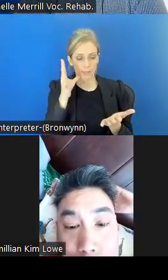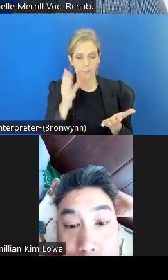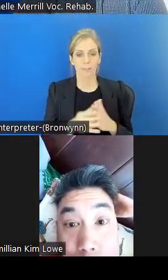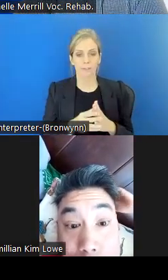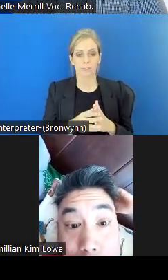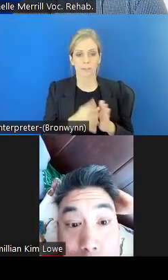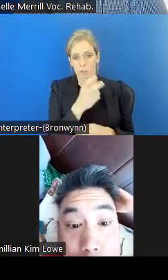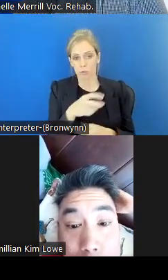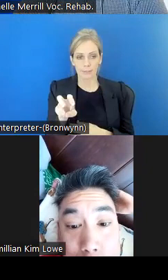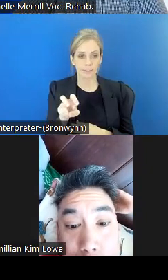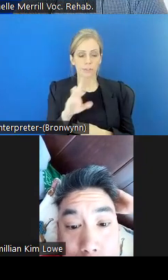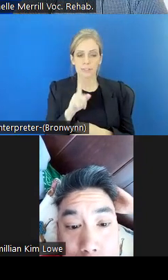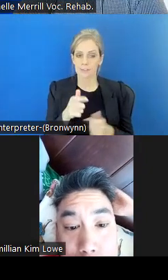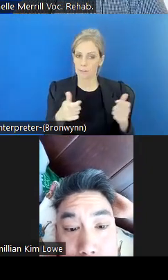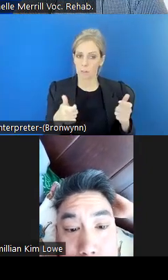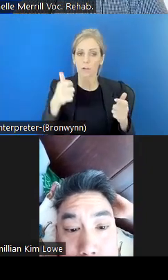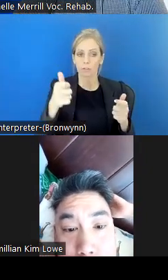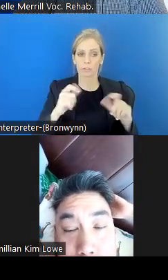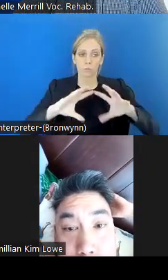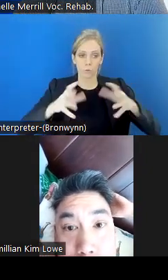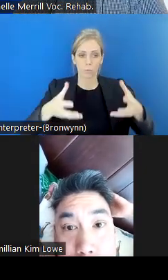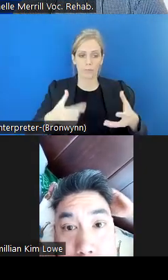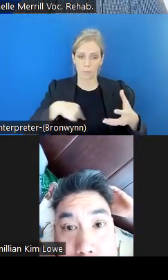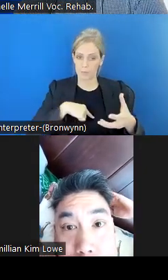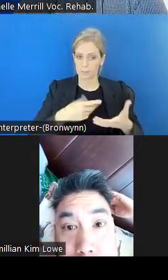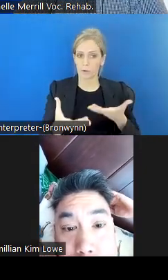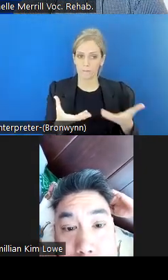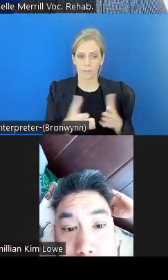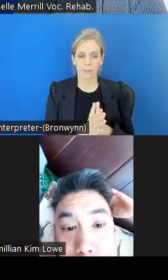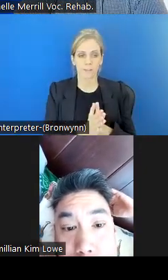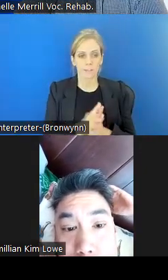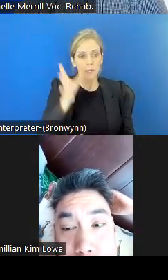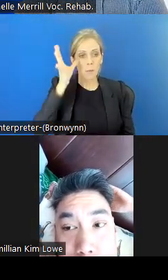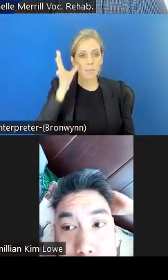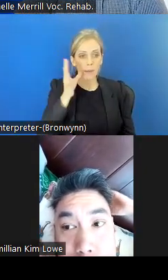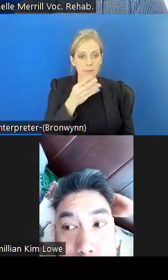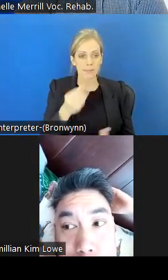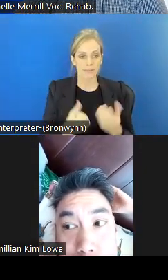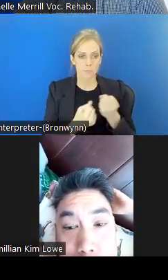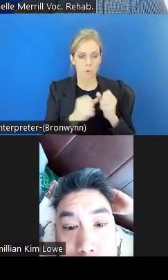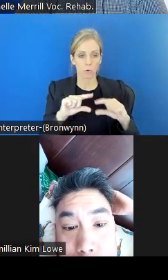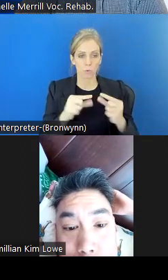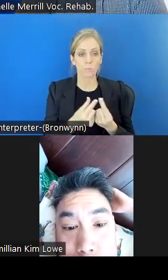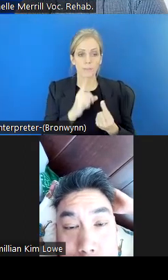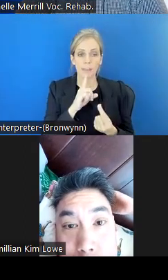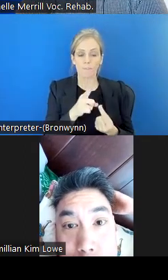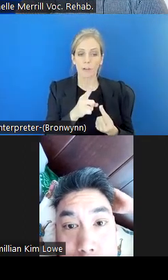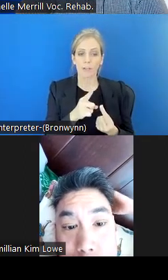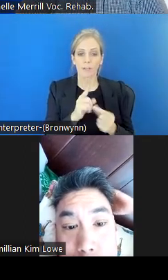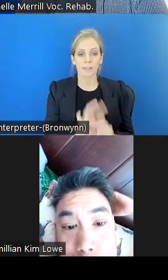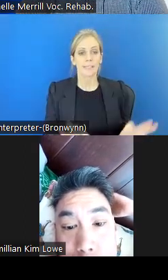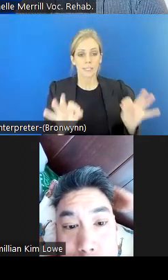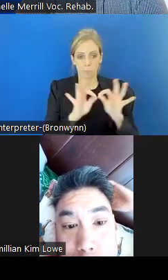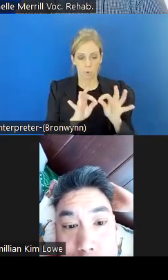serve, and parents and support groups are very important when we work with youth.